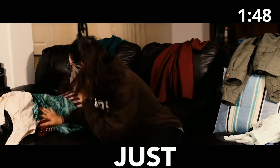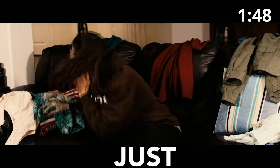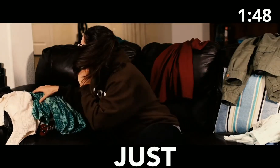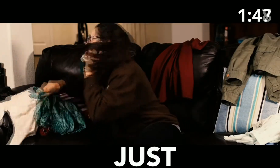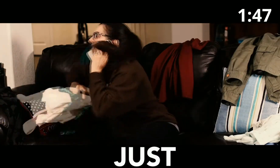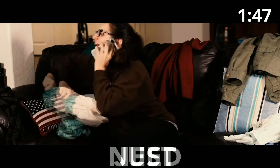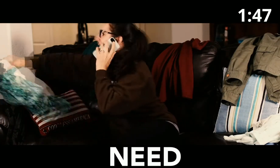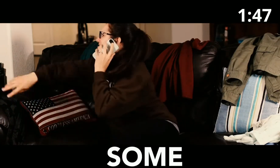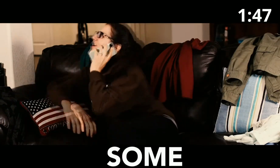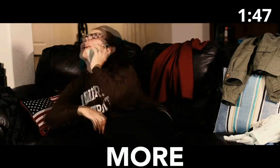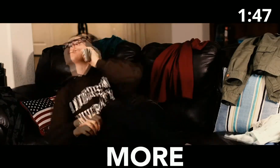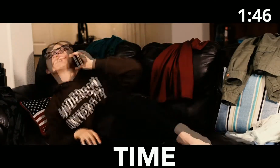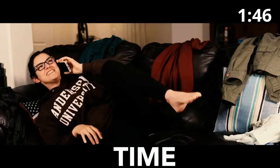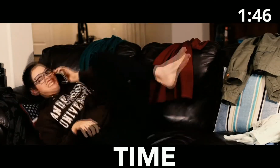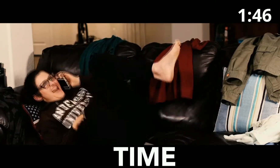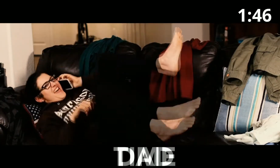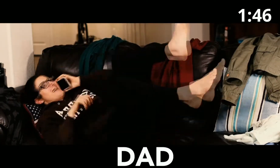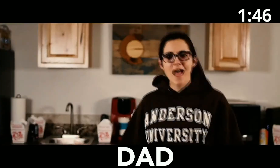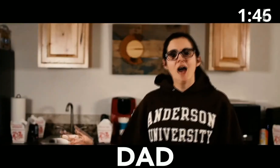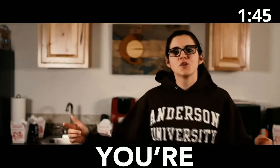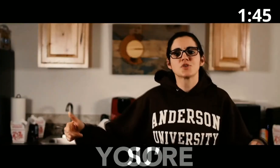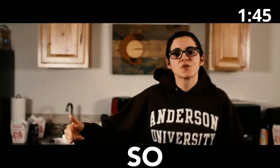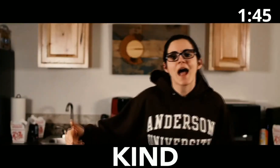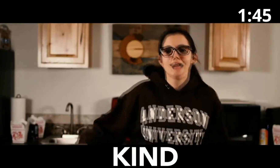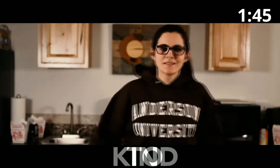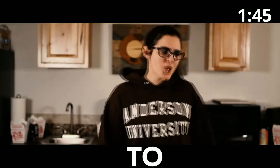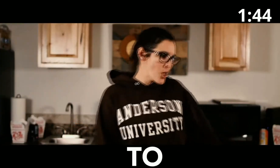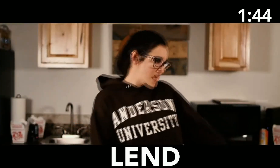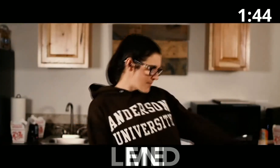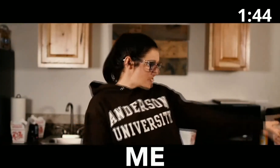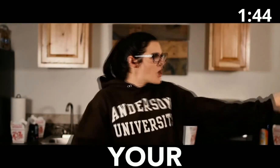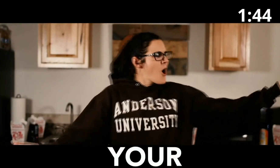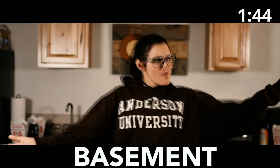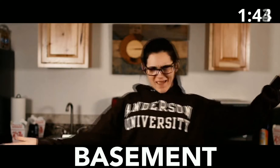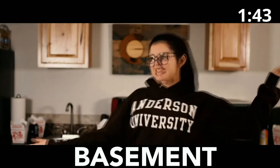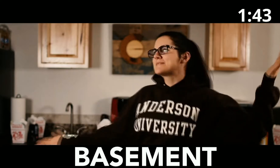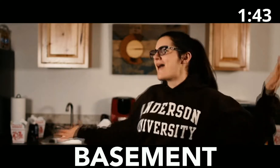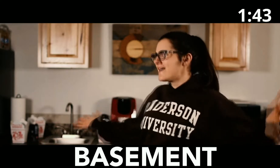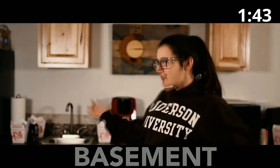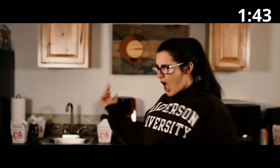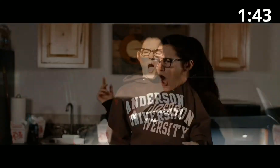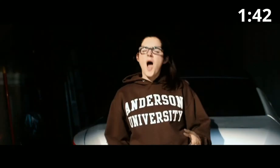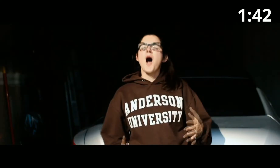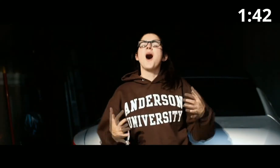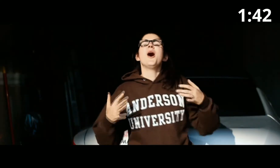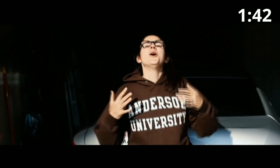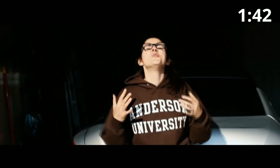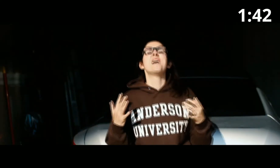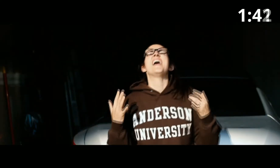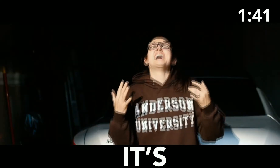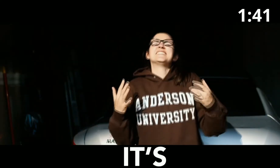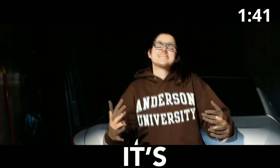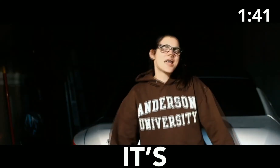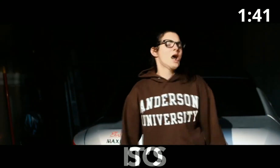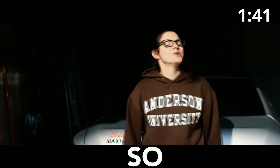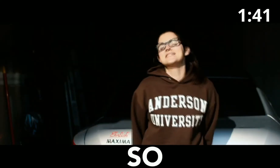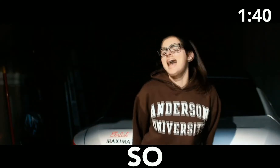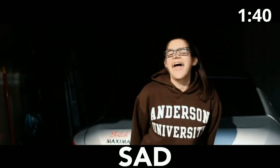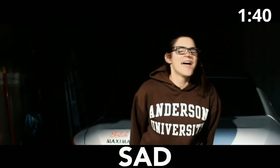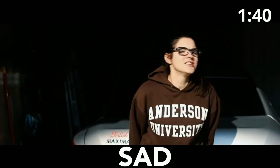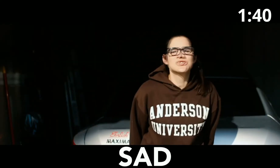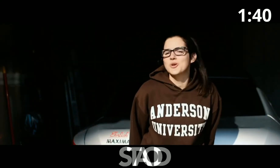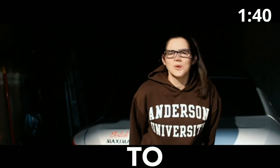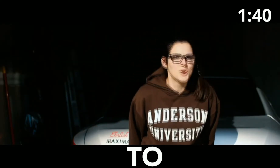I just need some more time. Dad, you're so kind to lend me your basement. Oh, it's